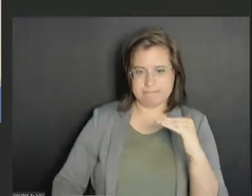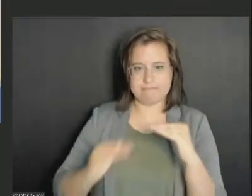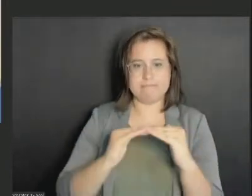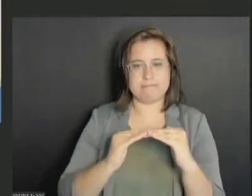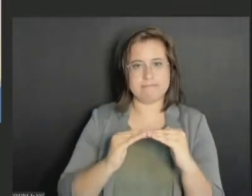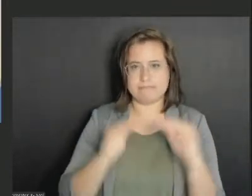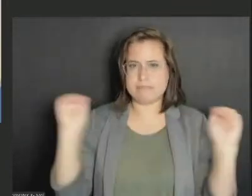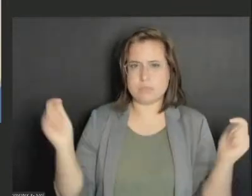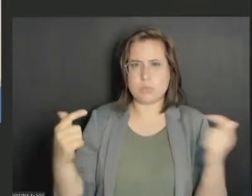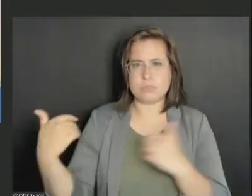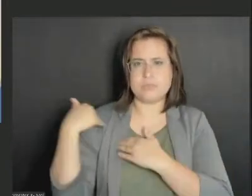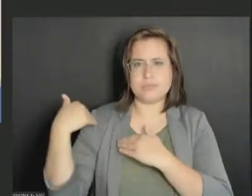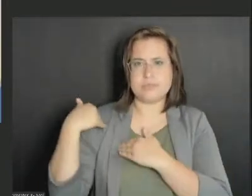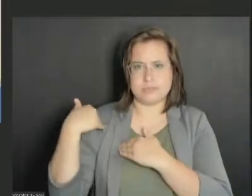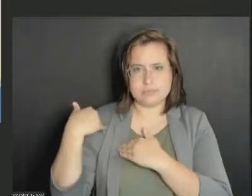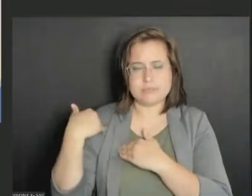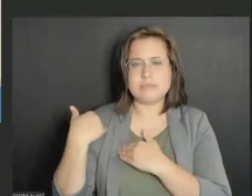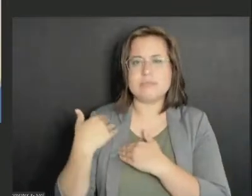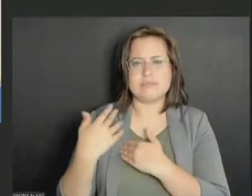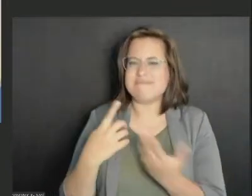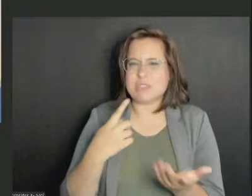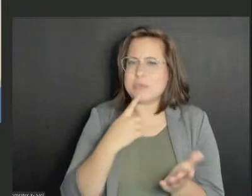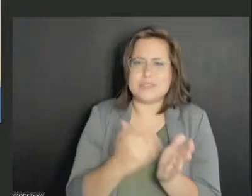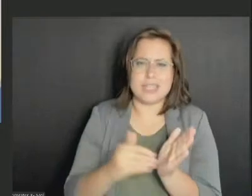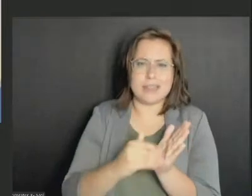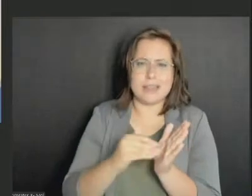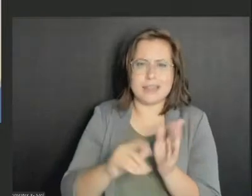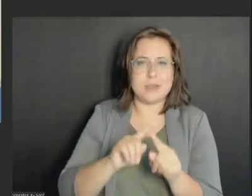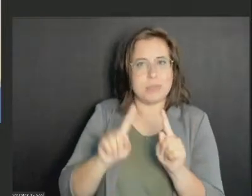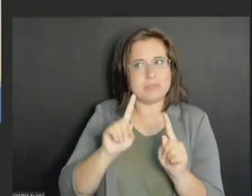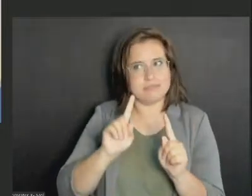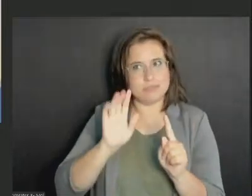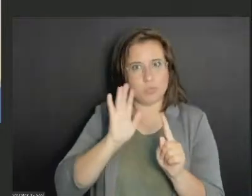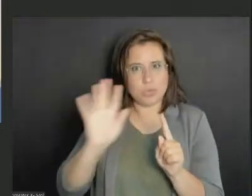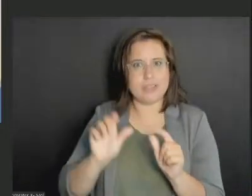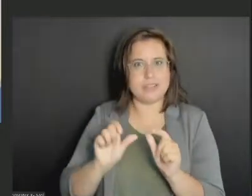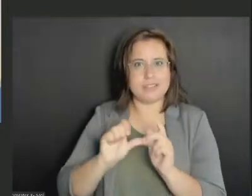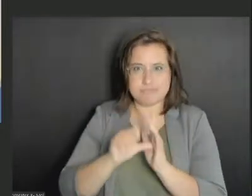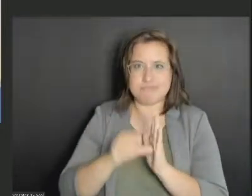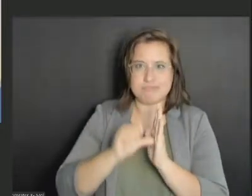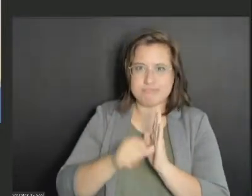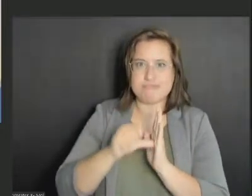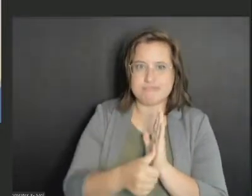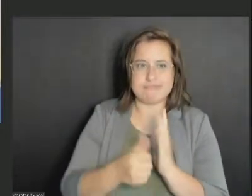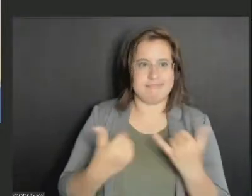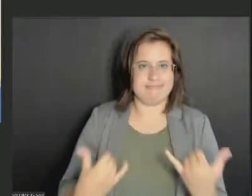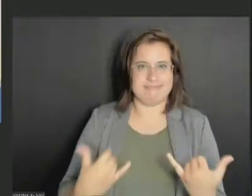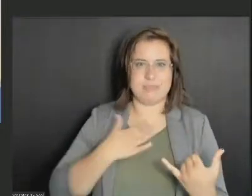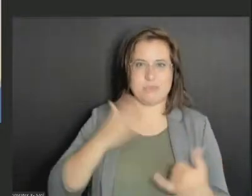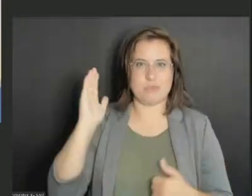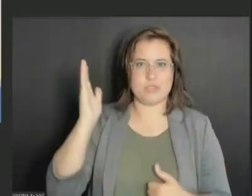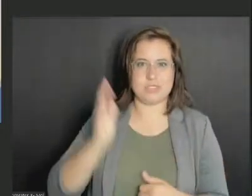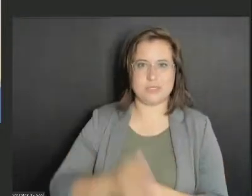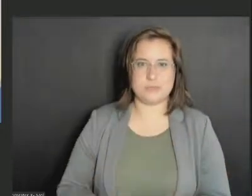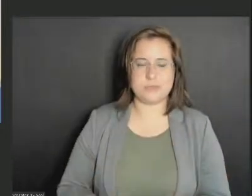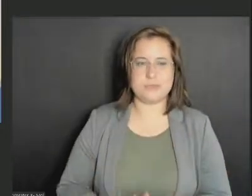And you've heard that thus far, and you're going to see that continue as I do my brief presentation. Next slide, please.